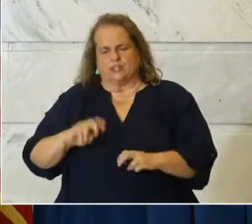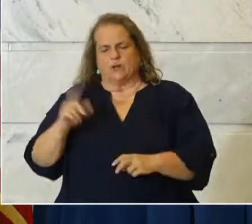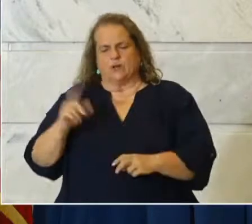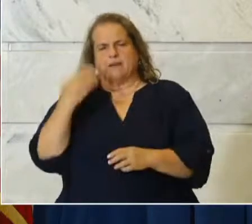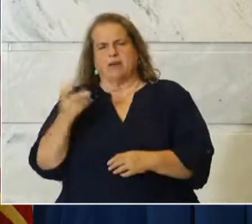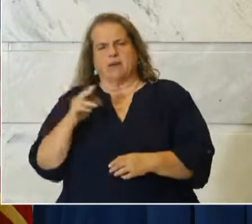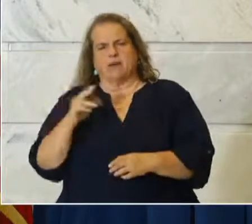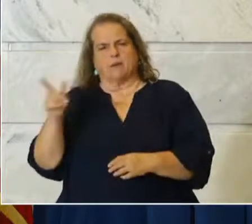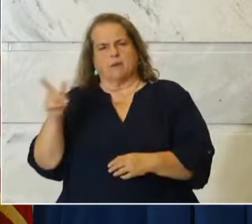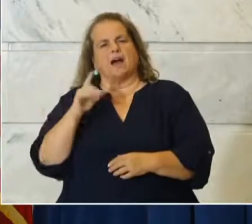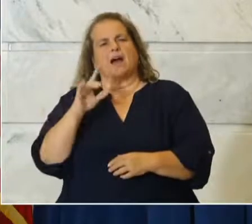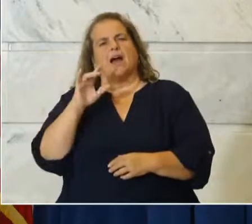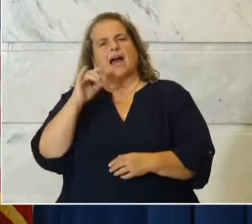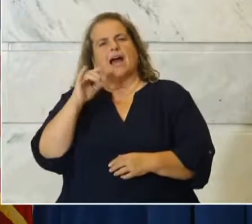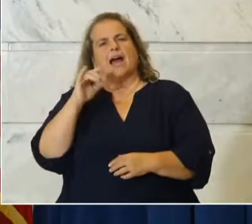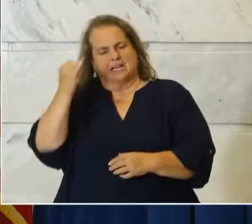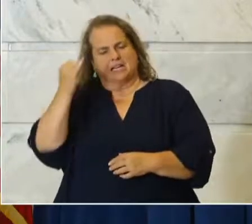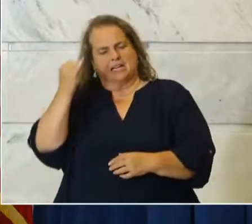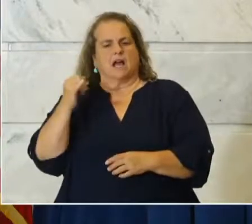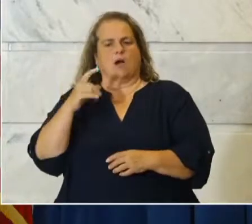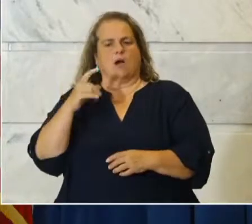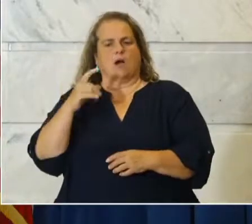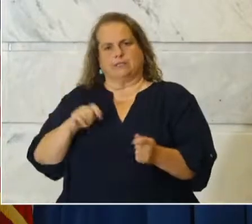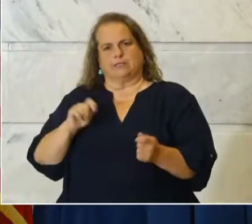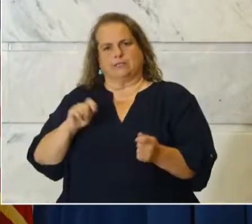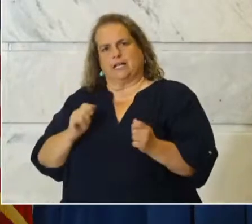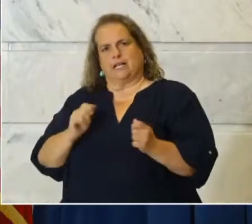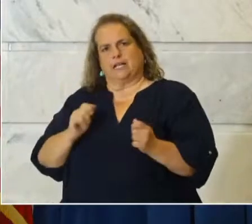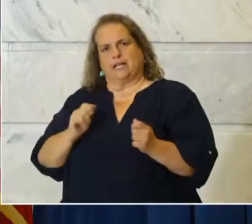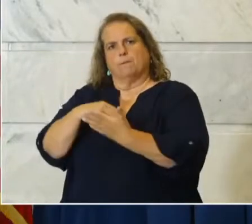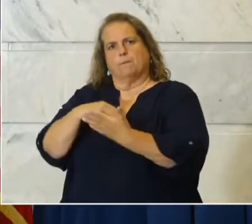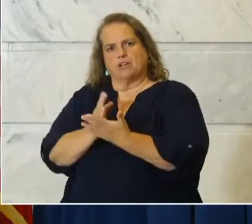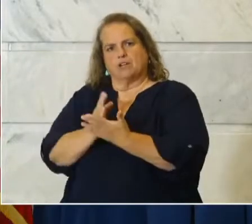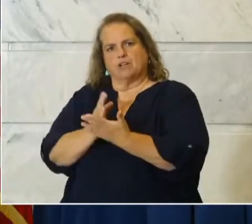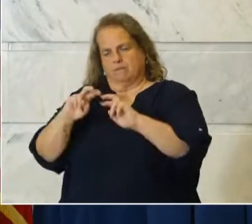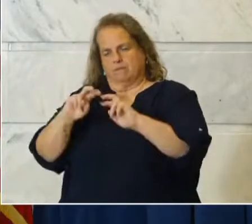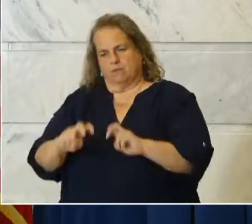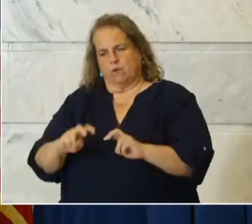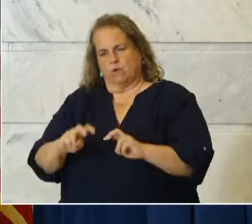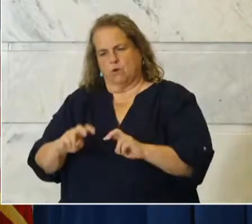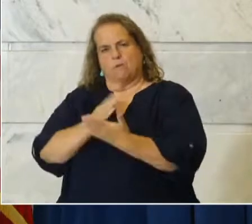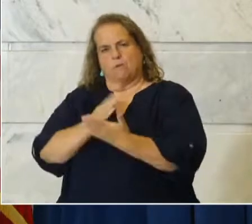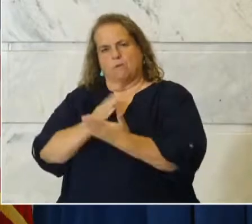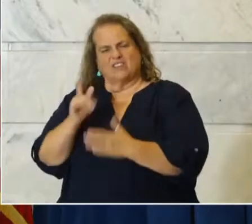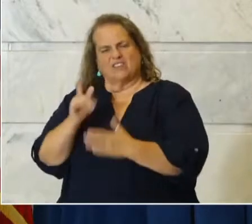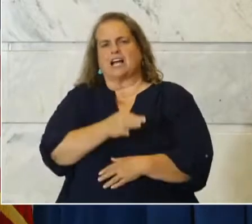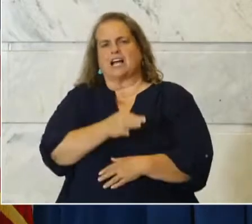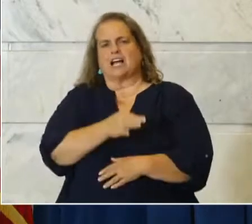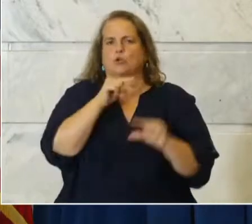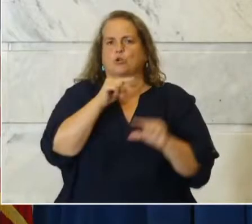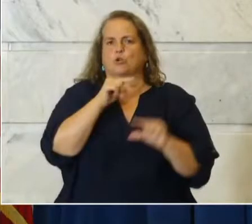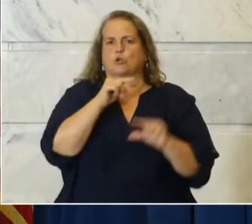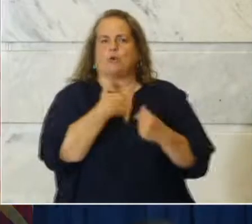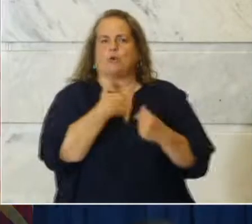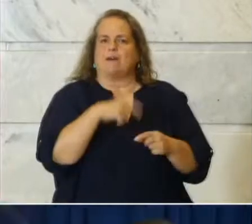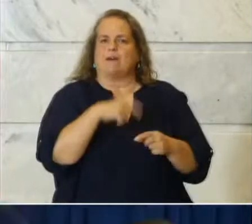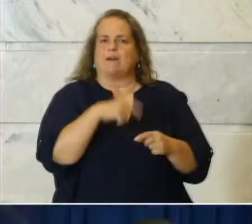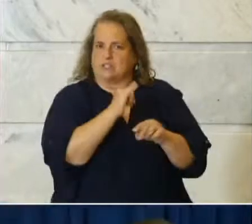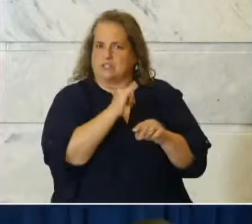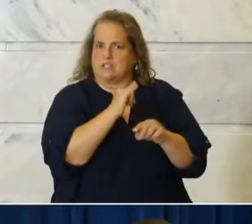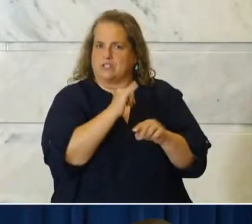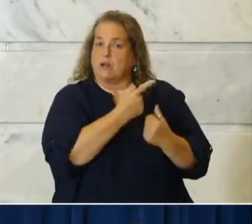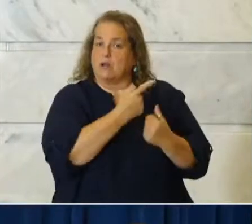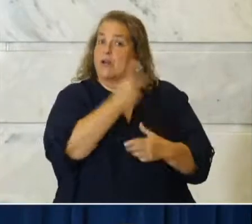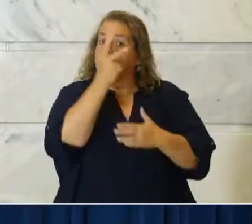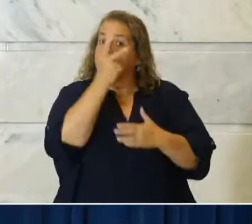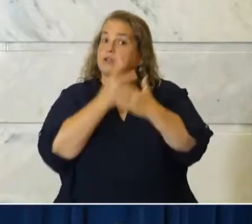adjust our budgets because of it. It's the expert group that is within statute that we have to use, predicted a road